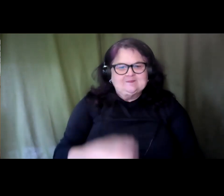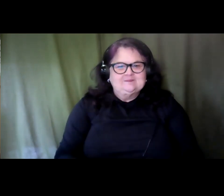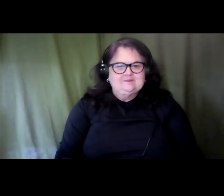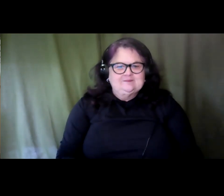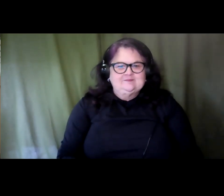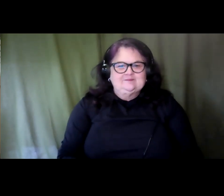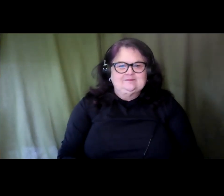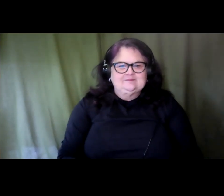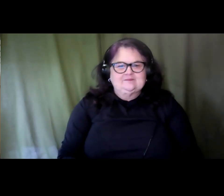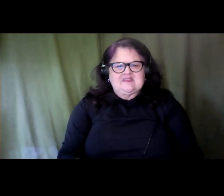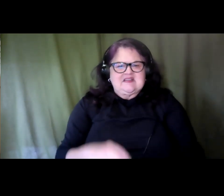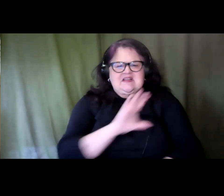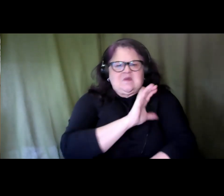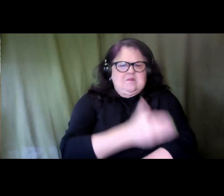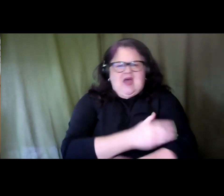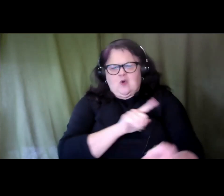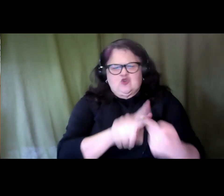Power to the people.